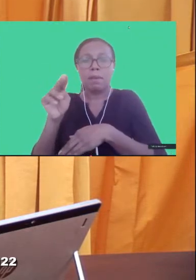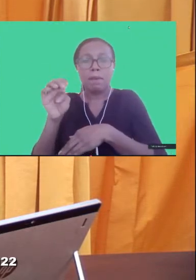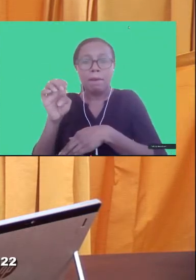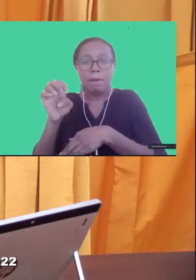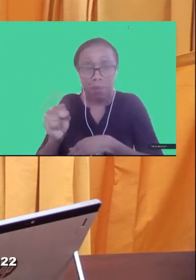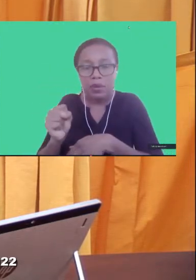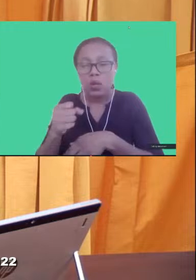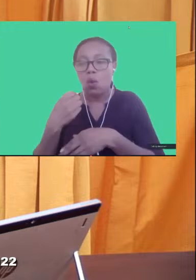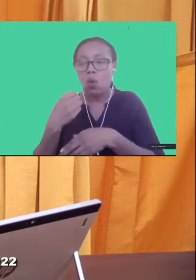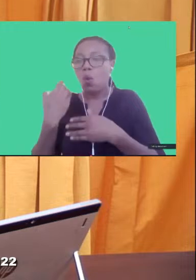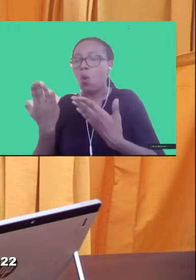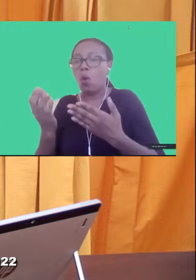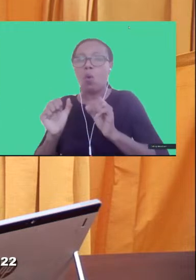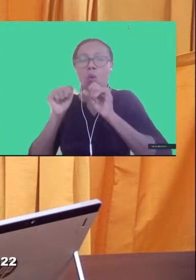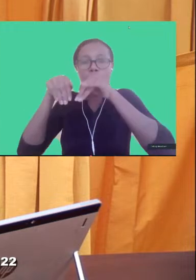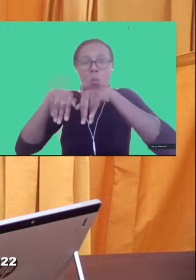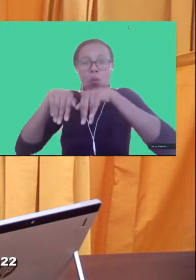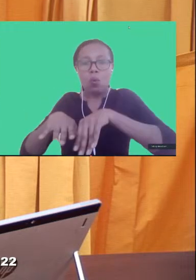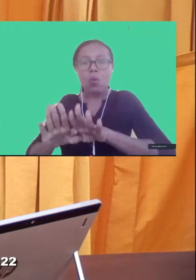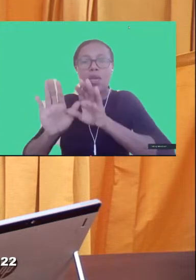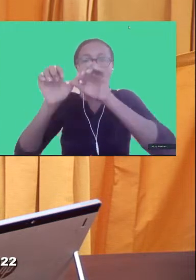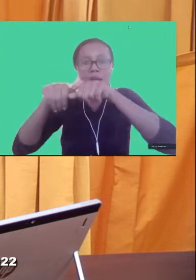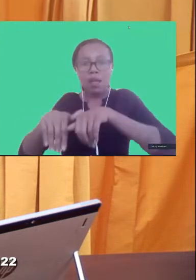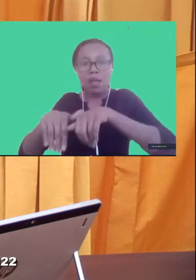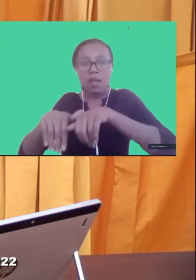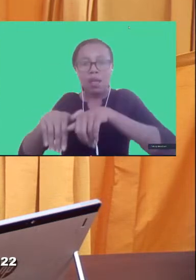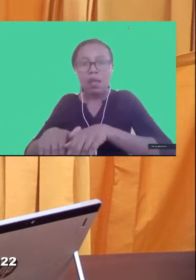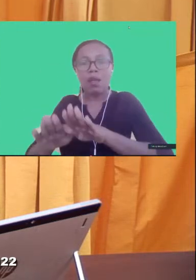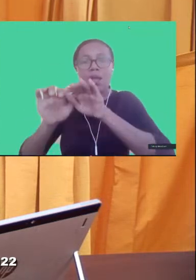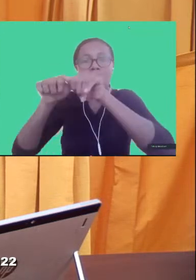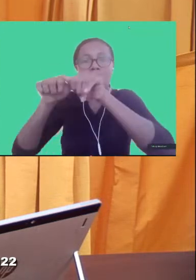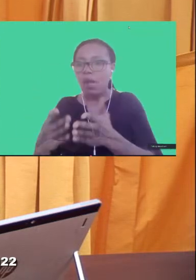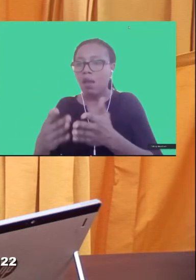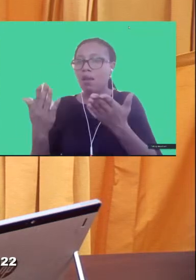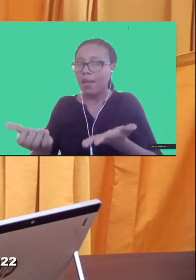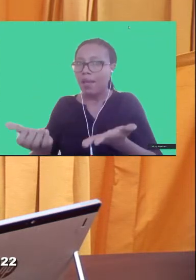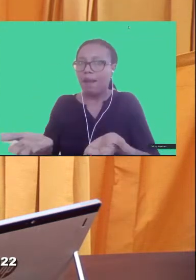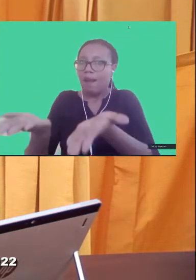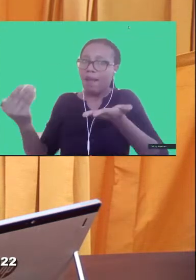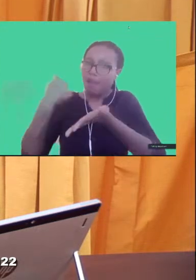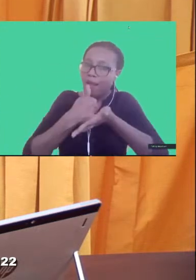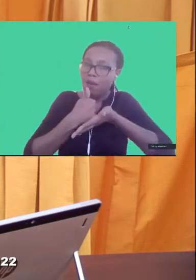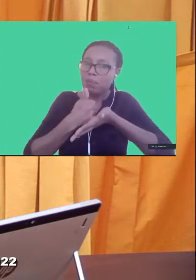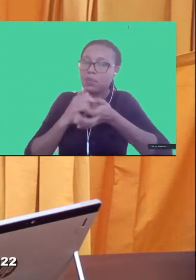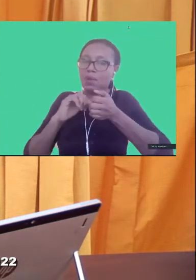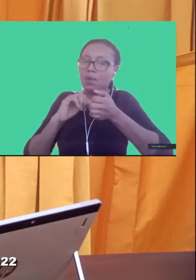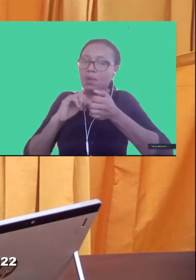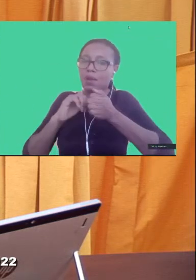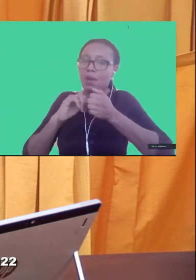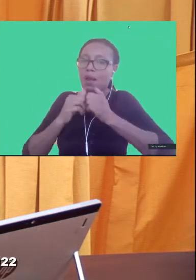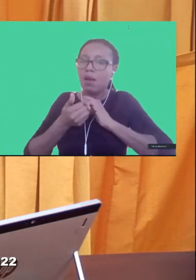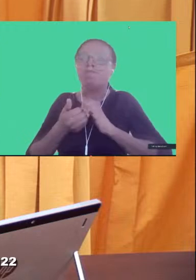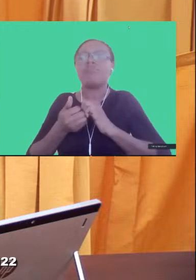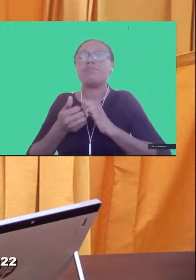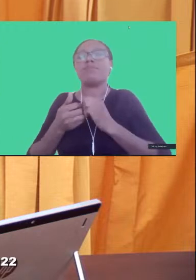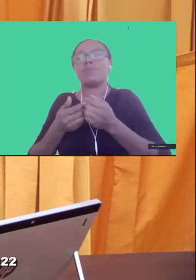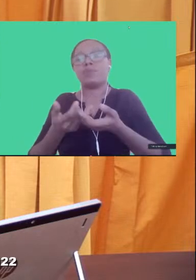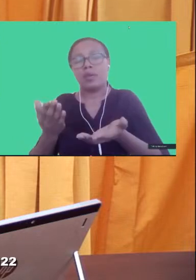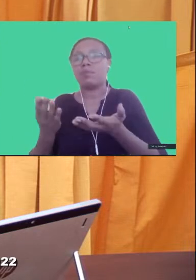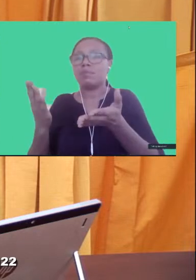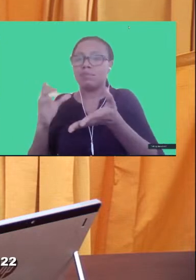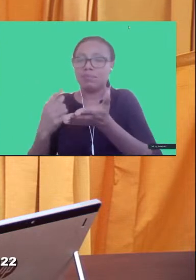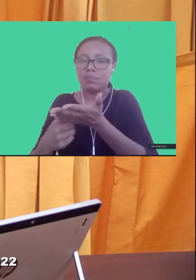OTEC to produce energy. And that piece of work has been very, very,